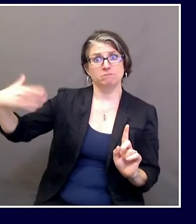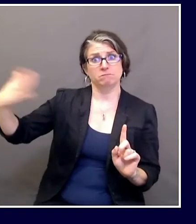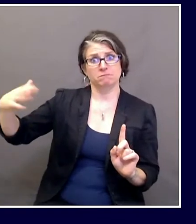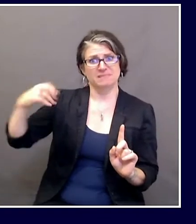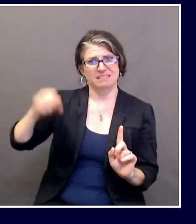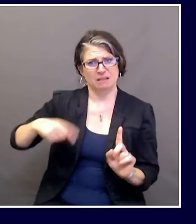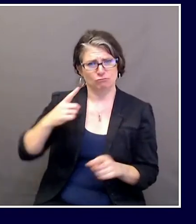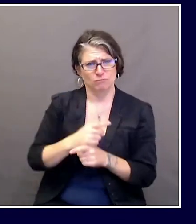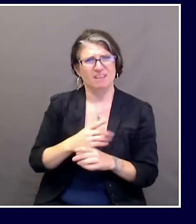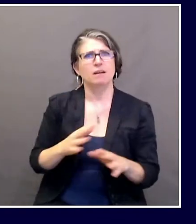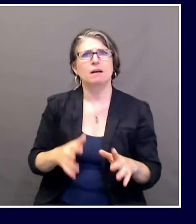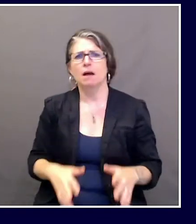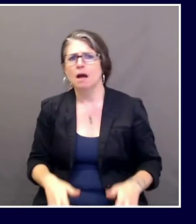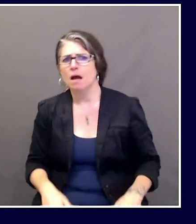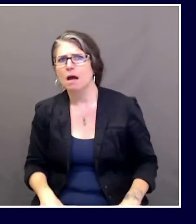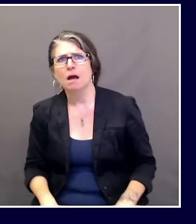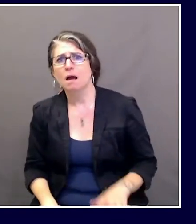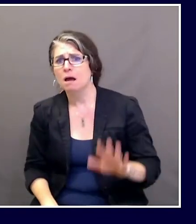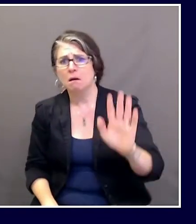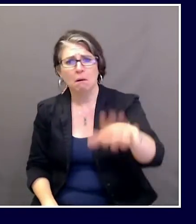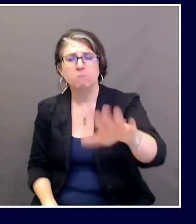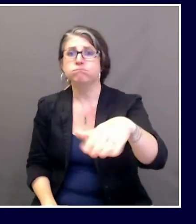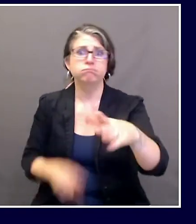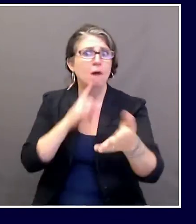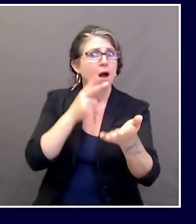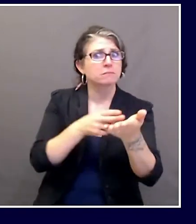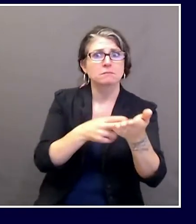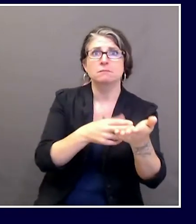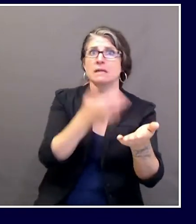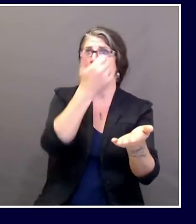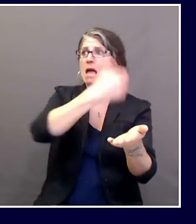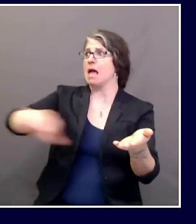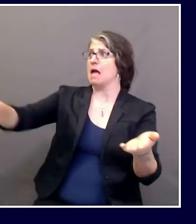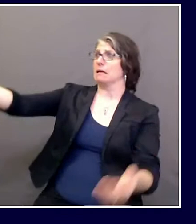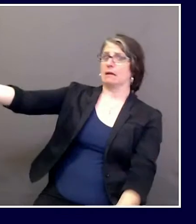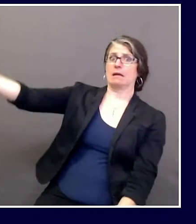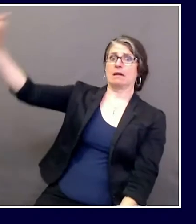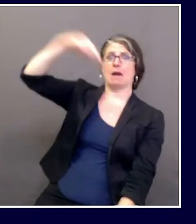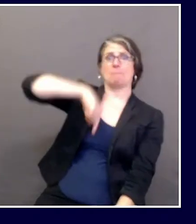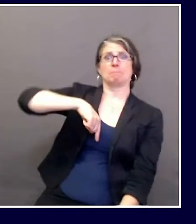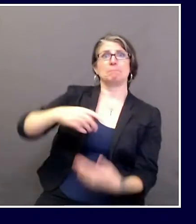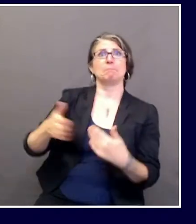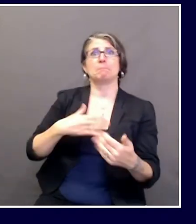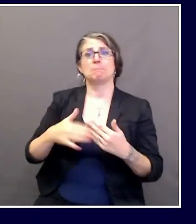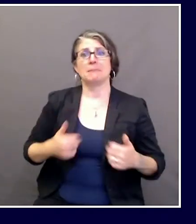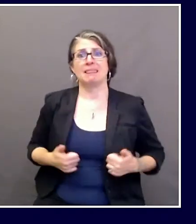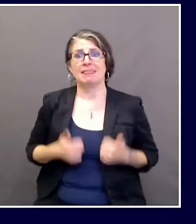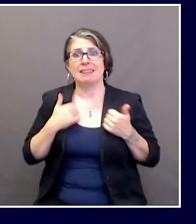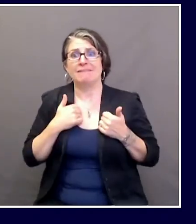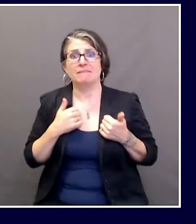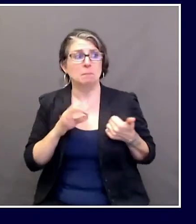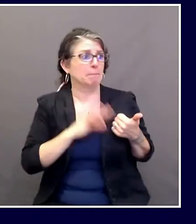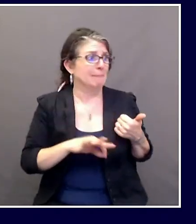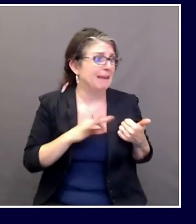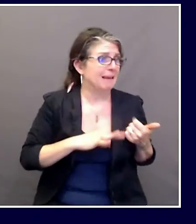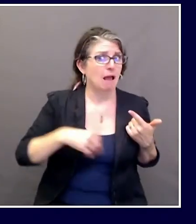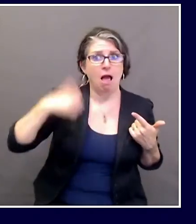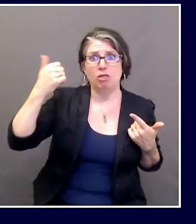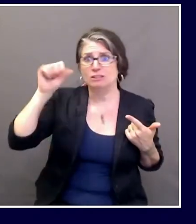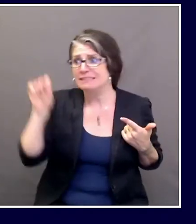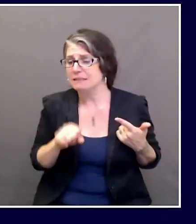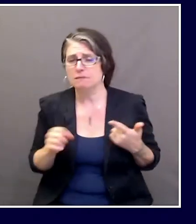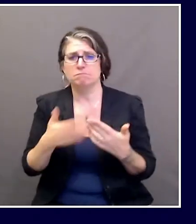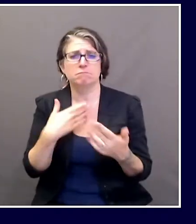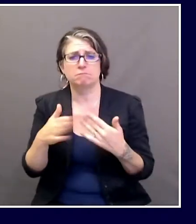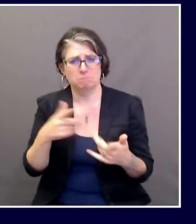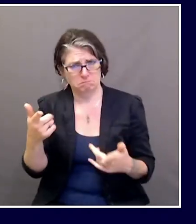Certainly, anyone who happens to be in Maine, if they'd like to avail themselves of a shot, then that's all the better. We're also, Megan, not just thinking